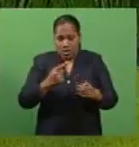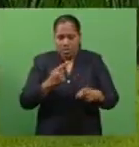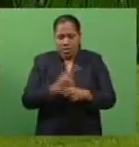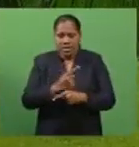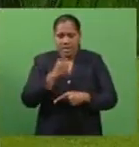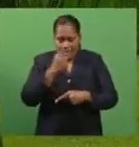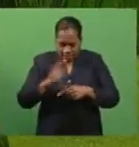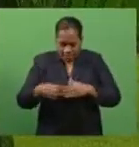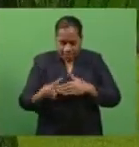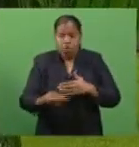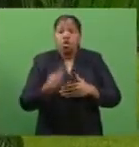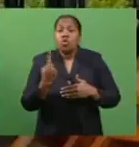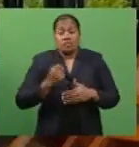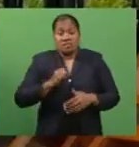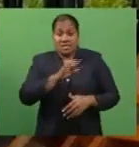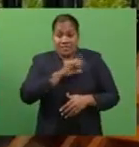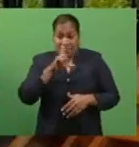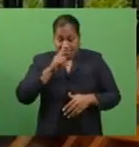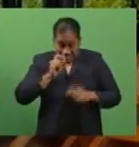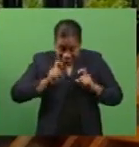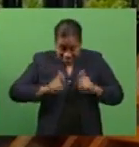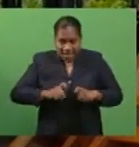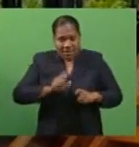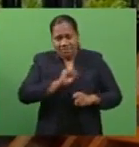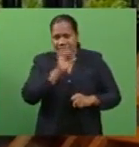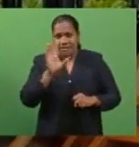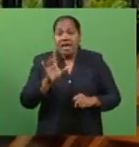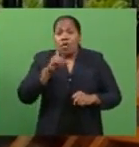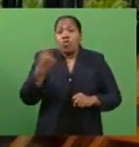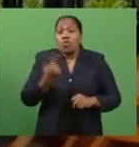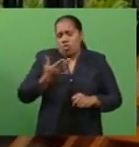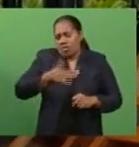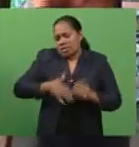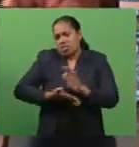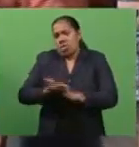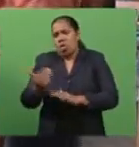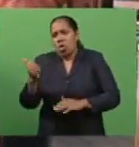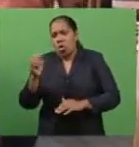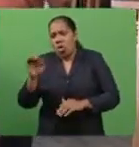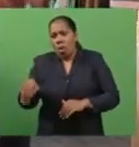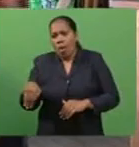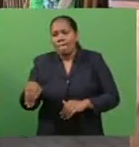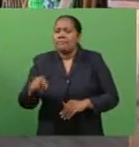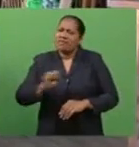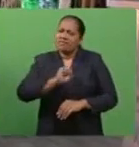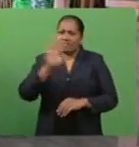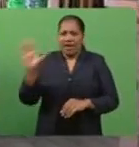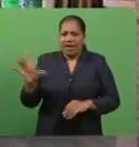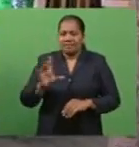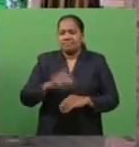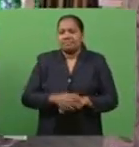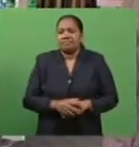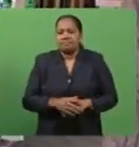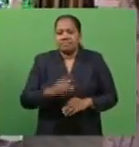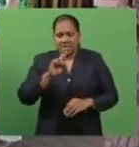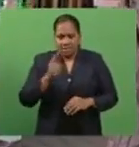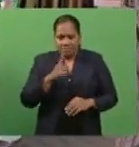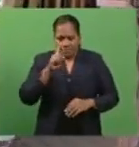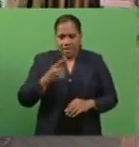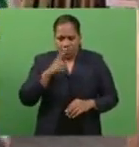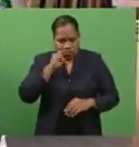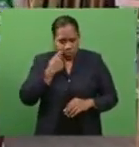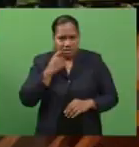that chose to stay home to look after families, that was fine. We bank 20 hours a week for them. Munch says even if COVID-19